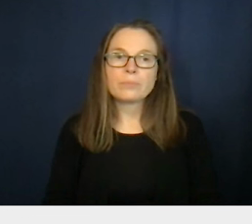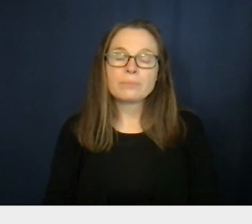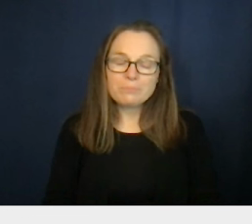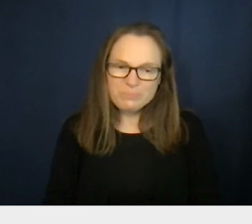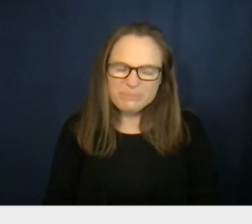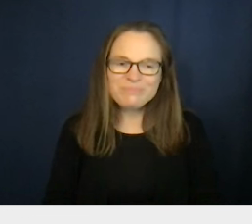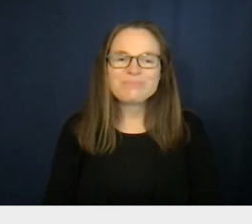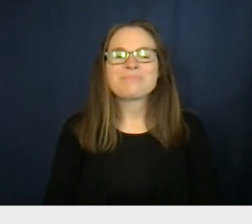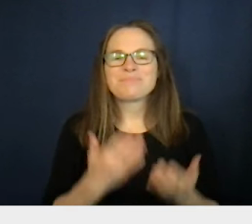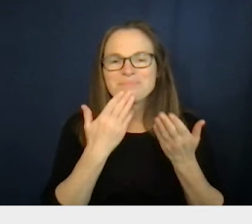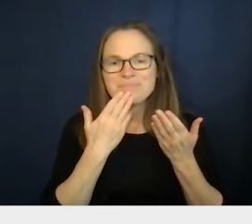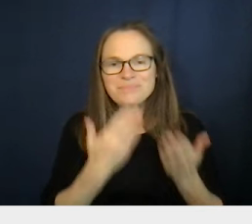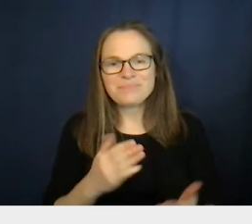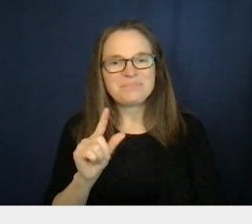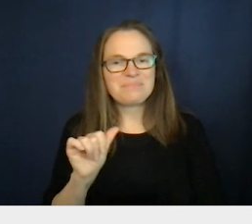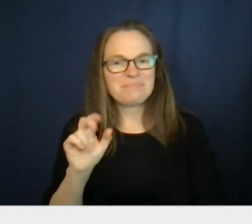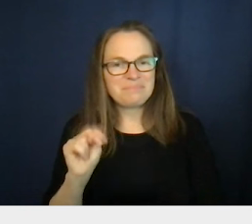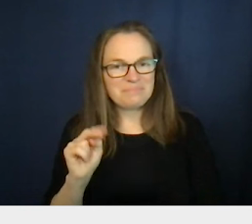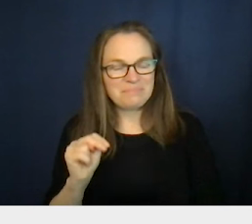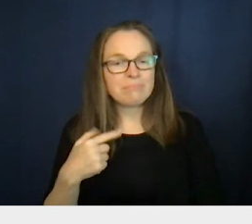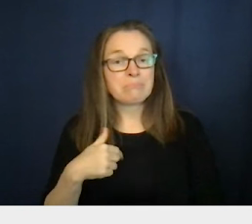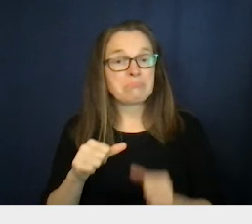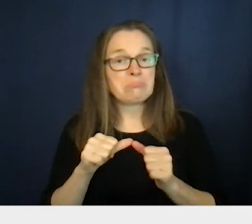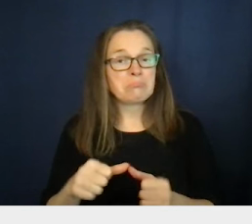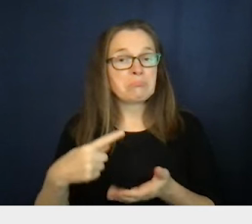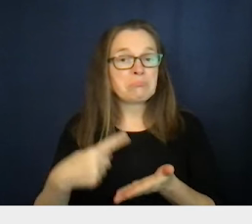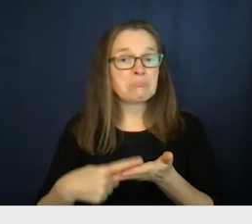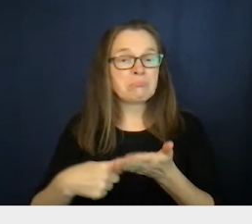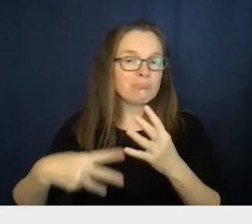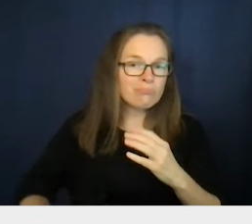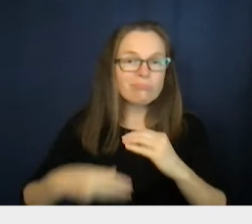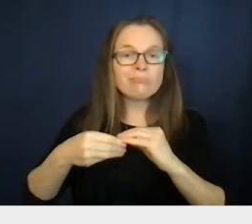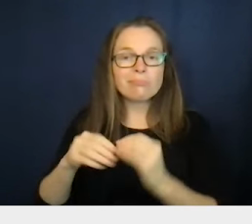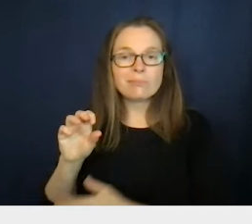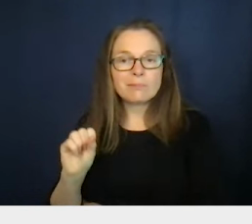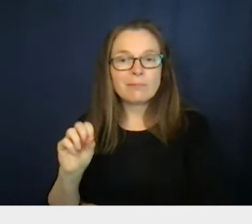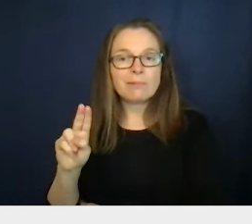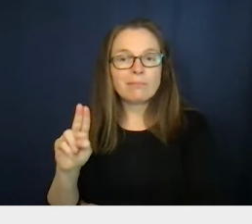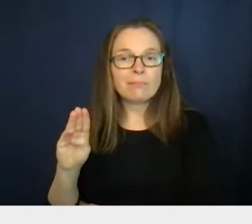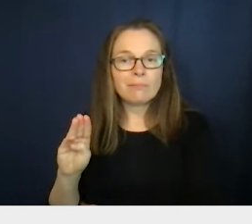Thank you, Lynn. I will continue to talk about the subsidy.